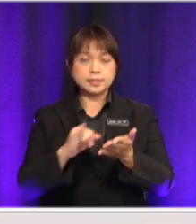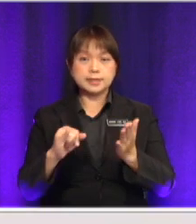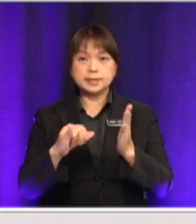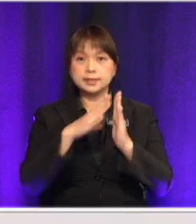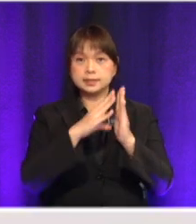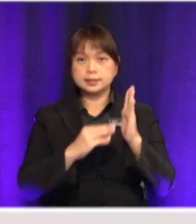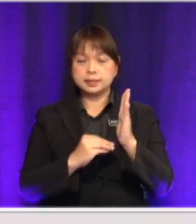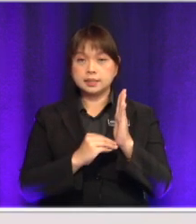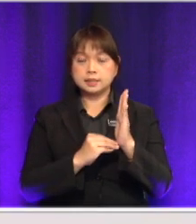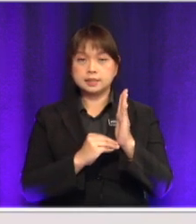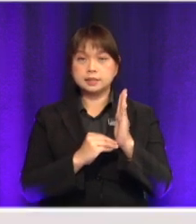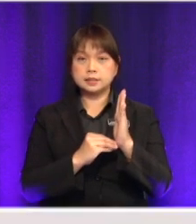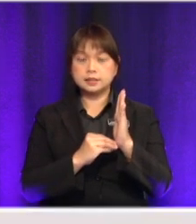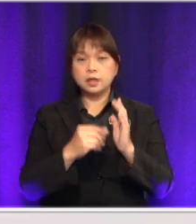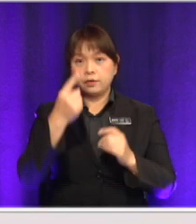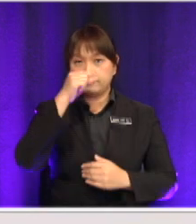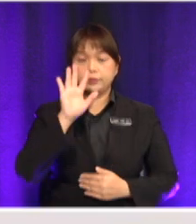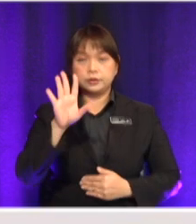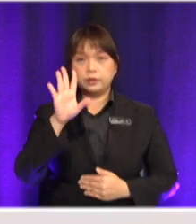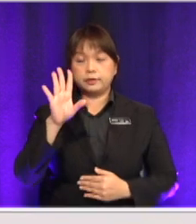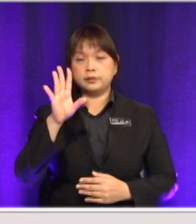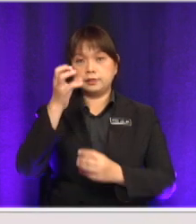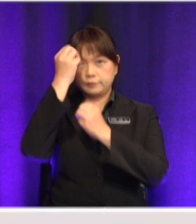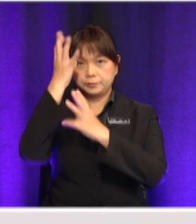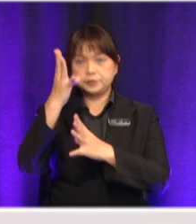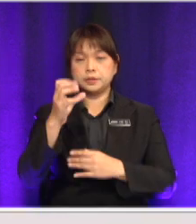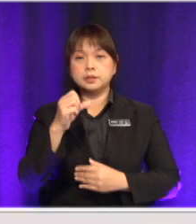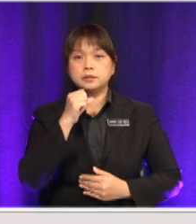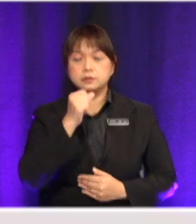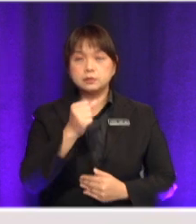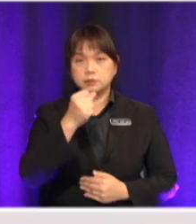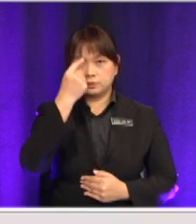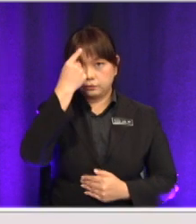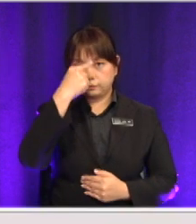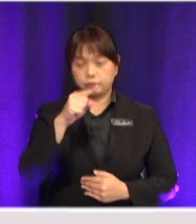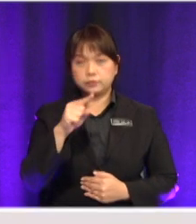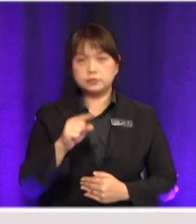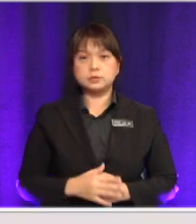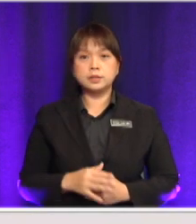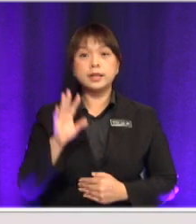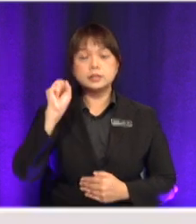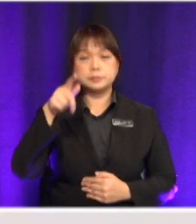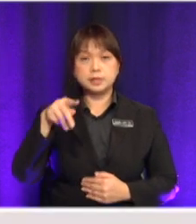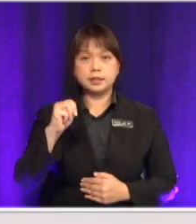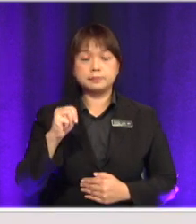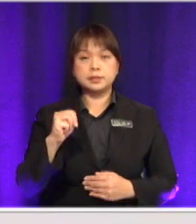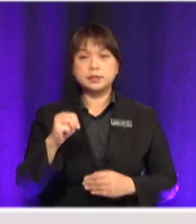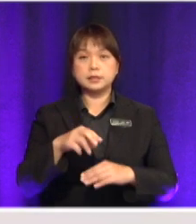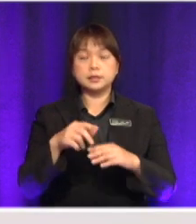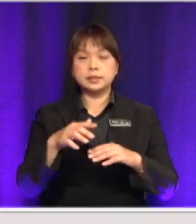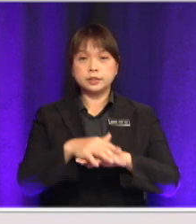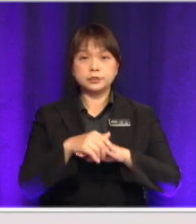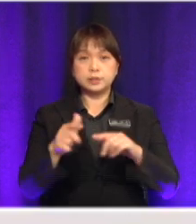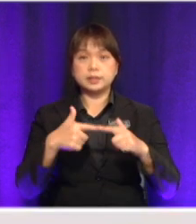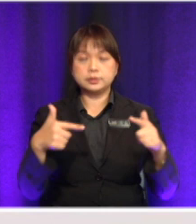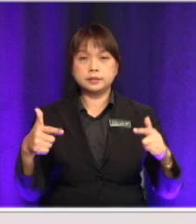question has been designed for your information, Shafiqah, is not the way it was when you sat for your SPM English language exam. Oh, how so?